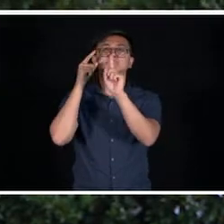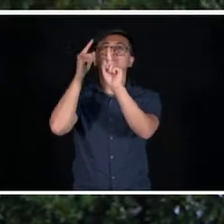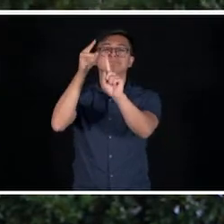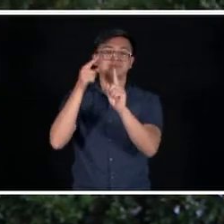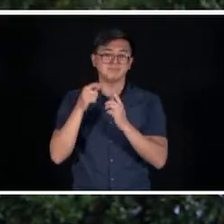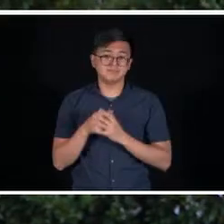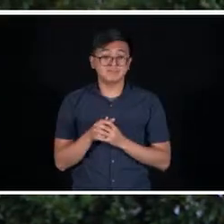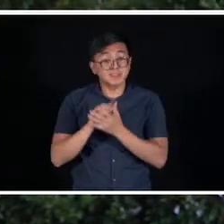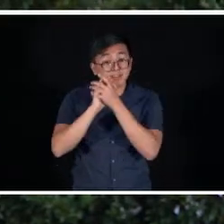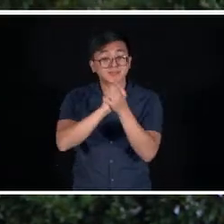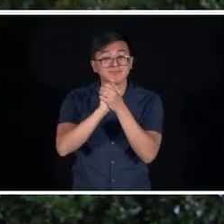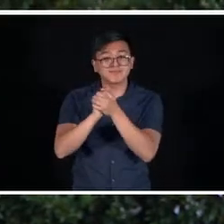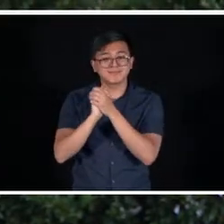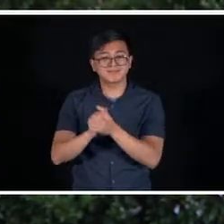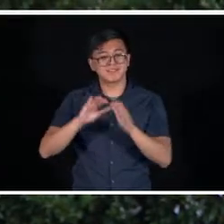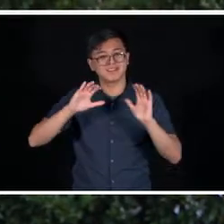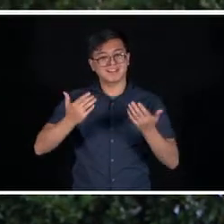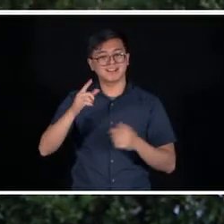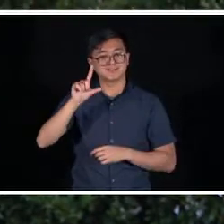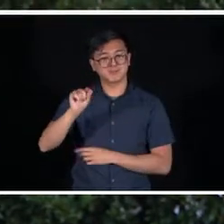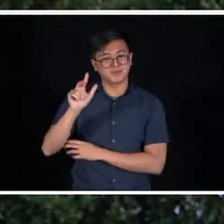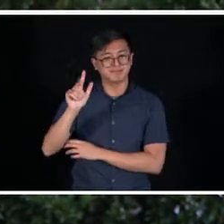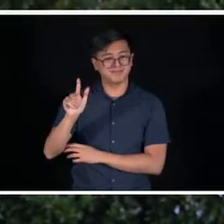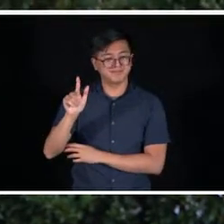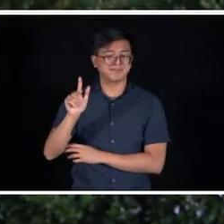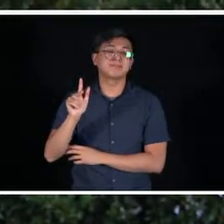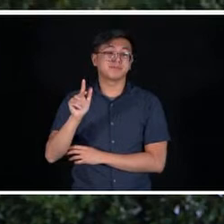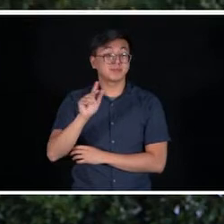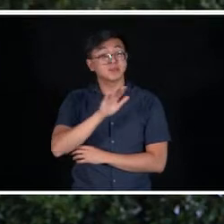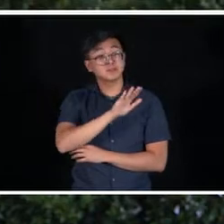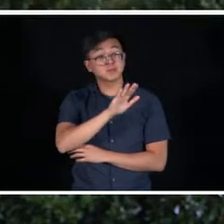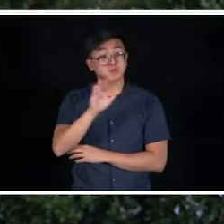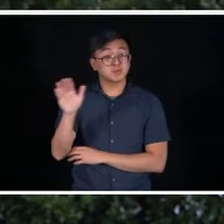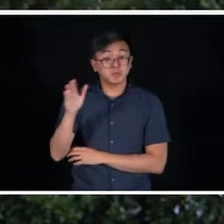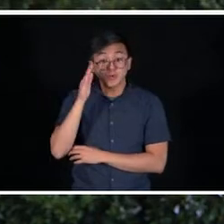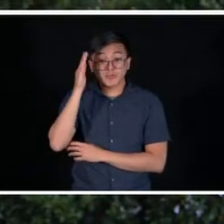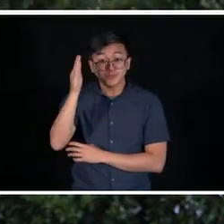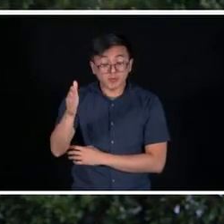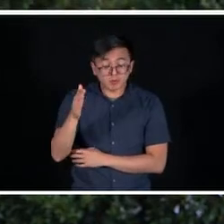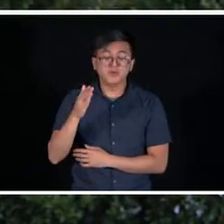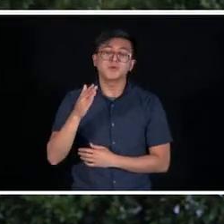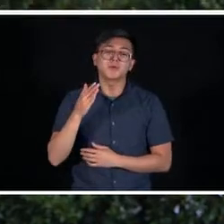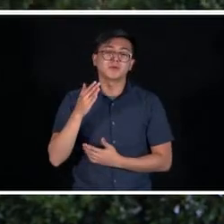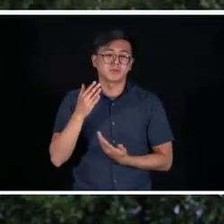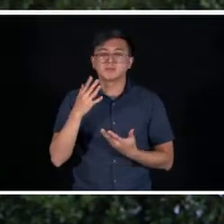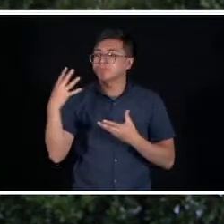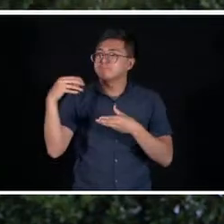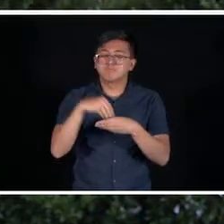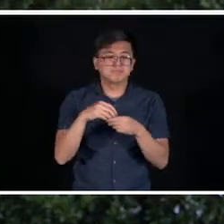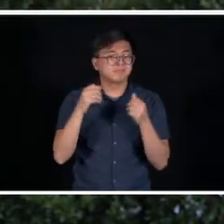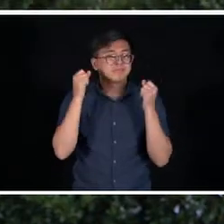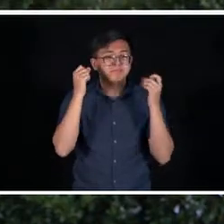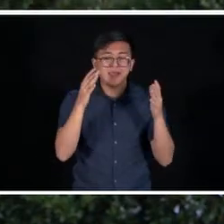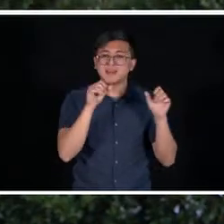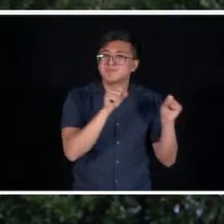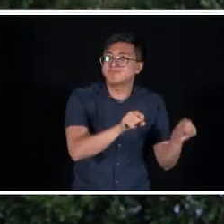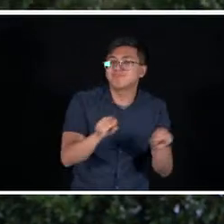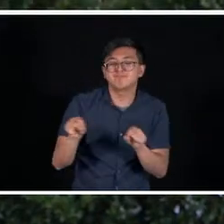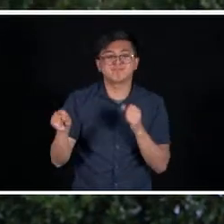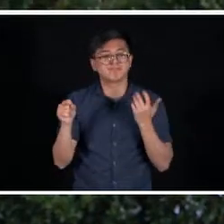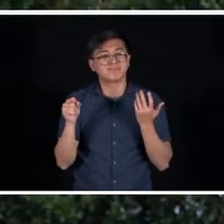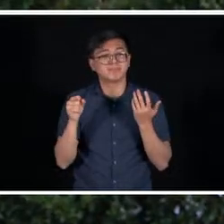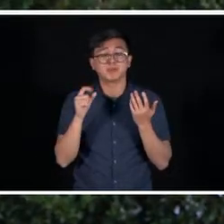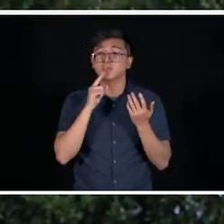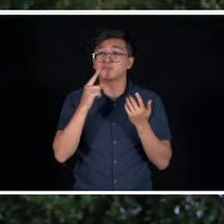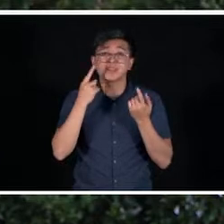Congratulations, class of 2023. May your futures be filled with endless possibilities,